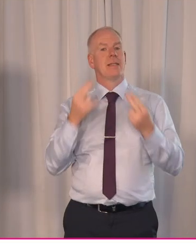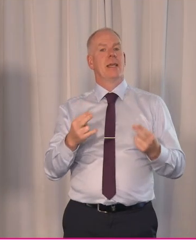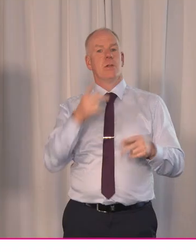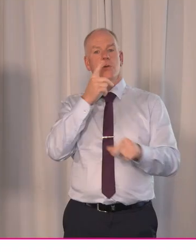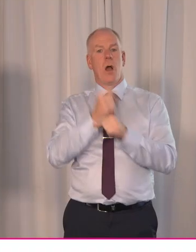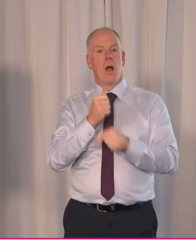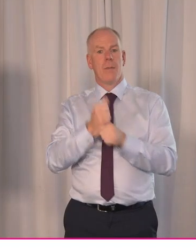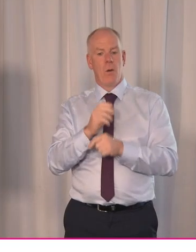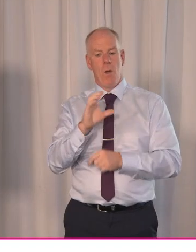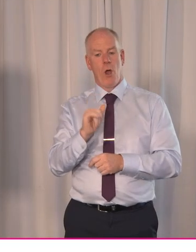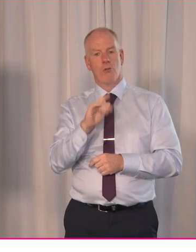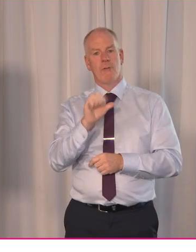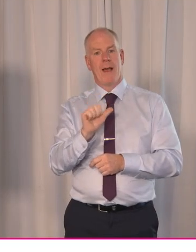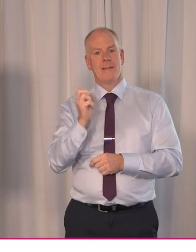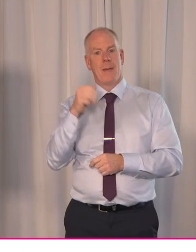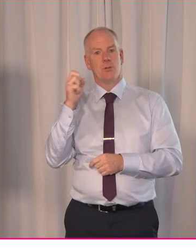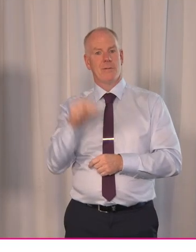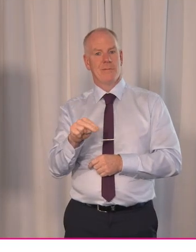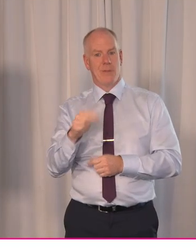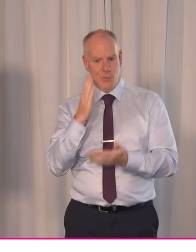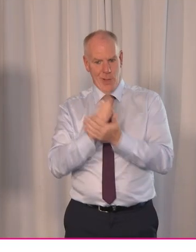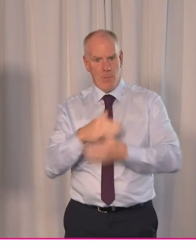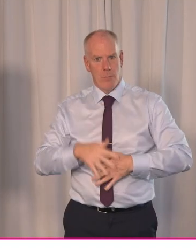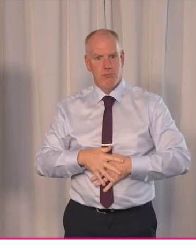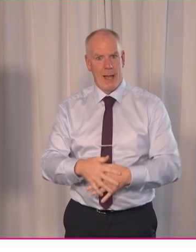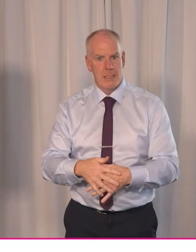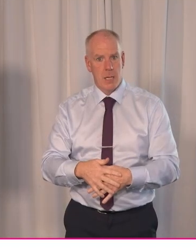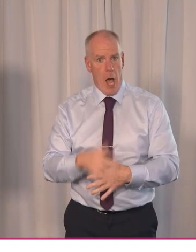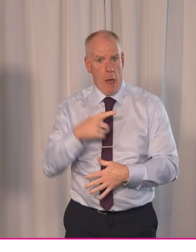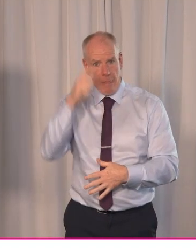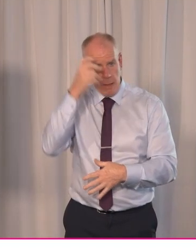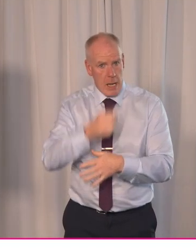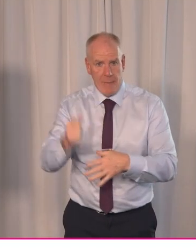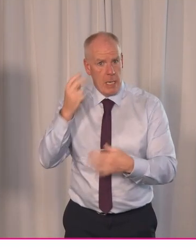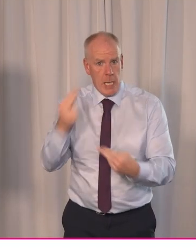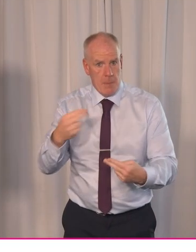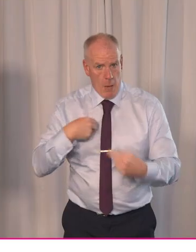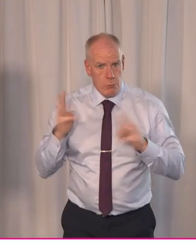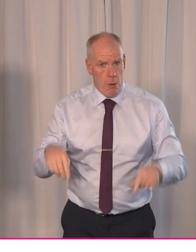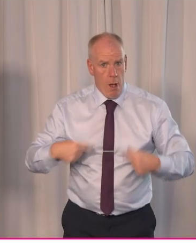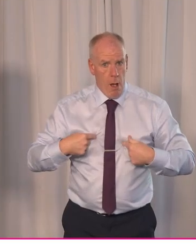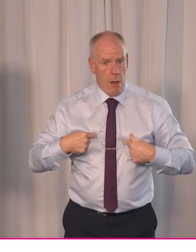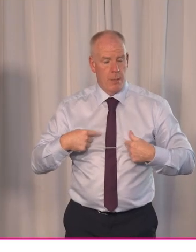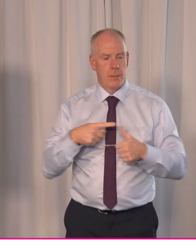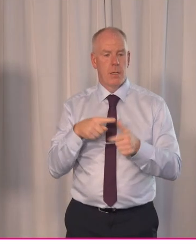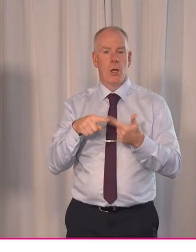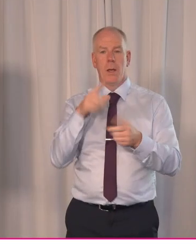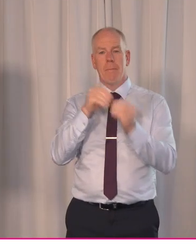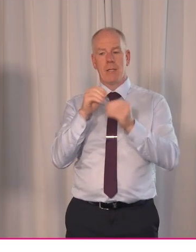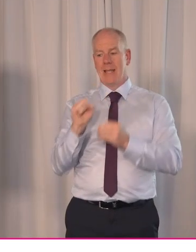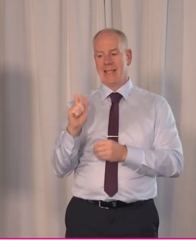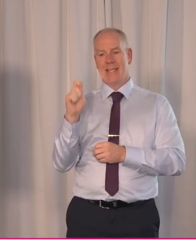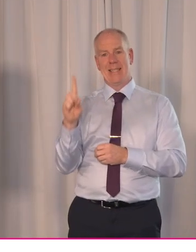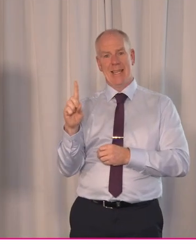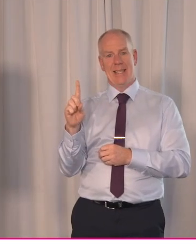about contraception because I didn't think I needed it, but anyway, that was wrong. We talked about STDs earlier, and that's